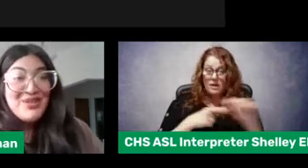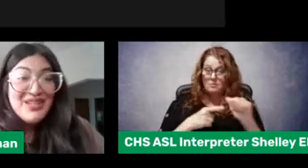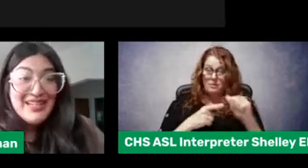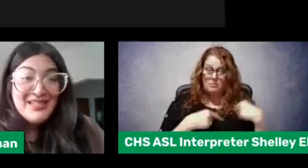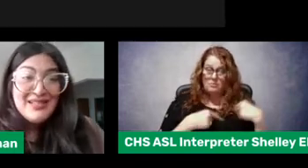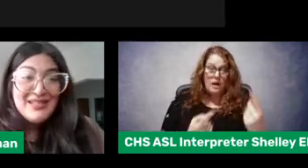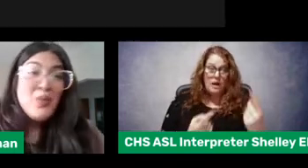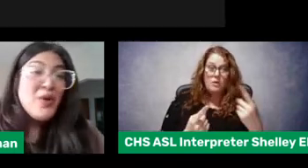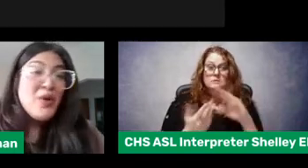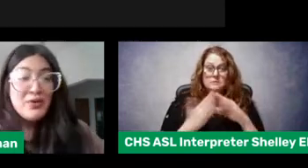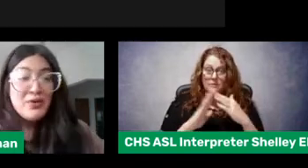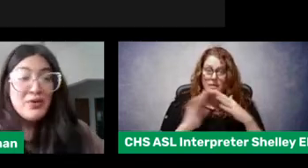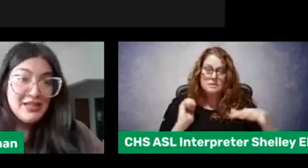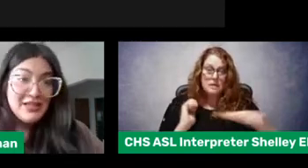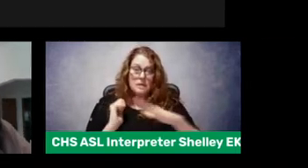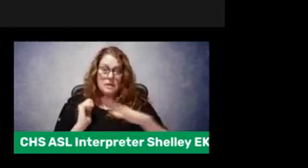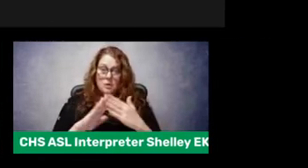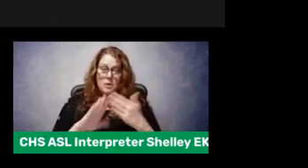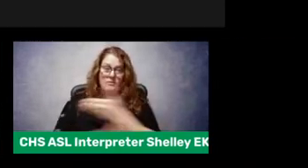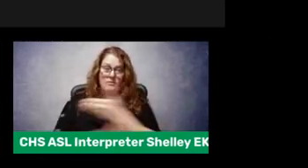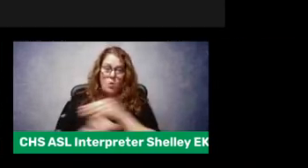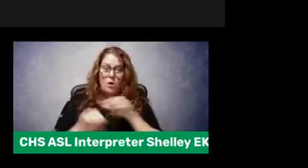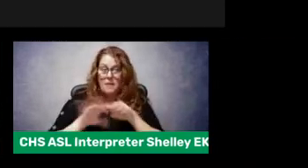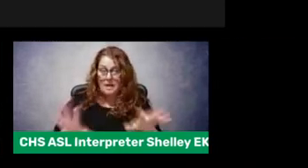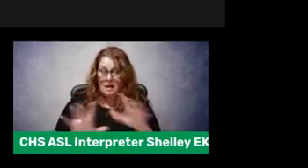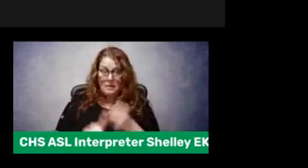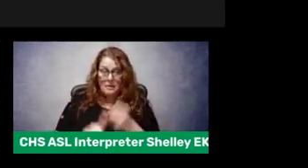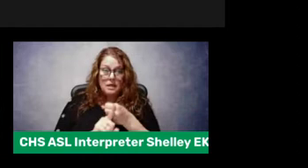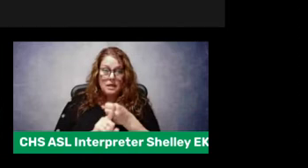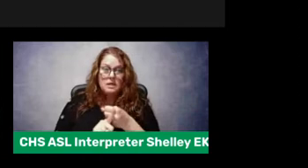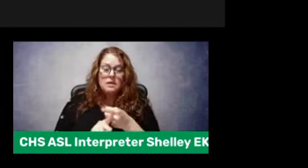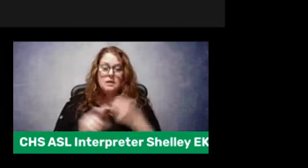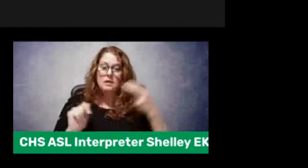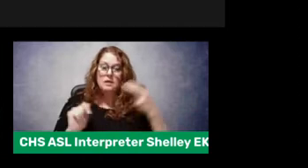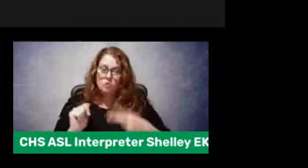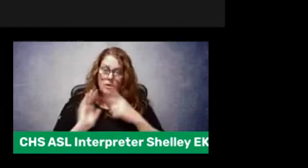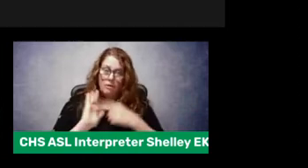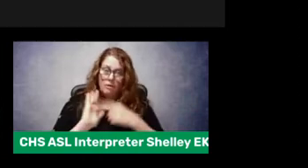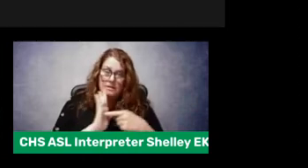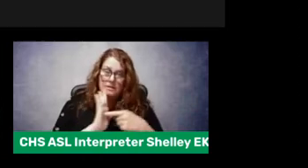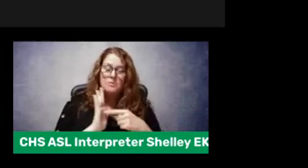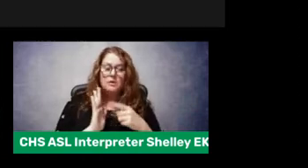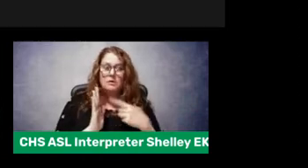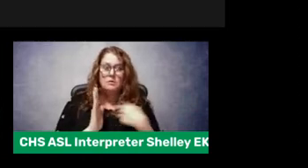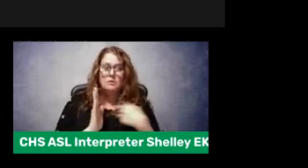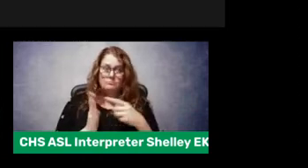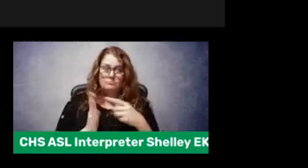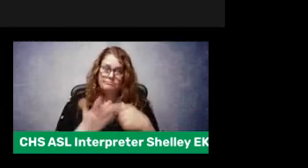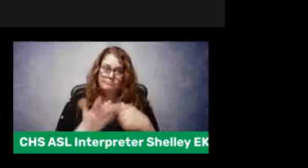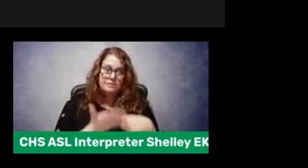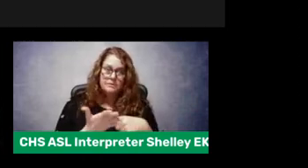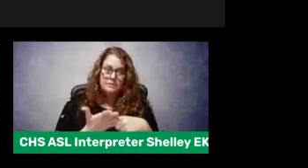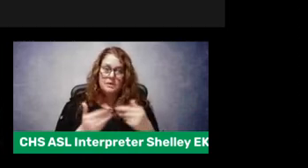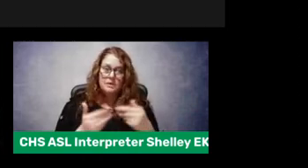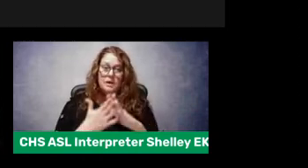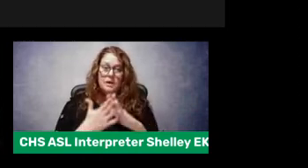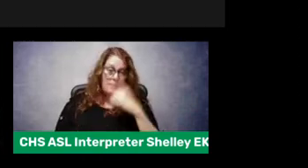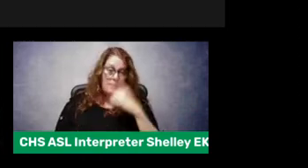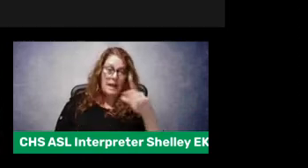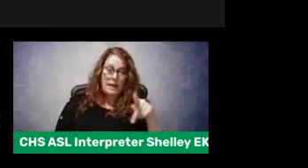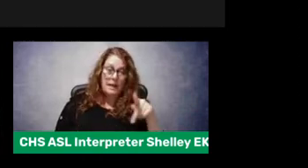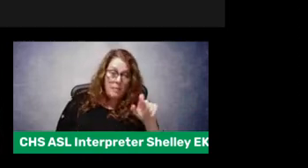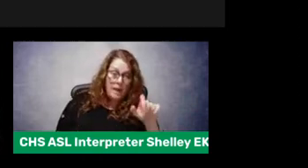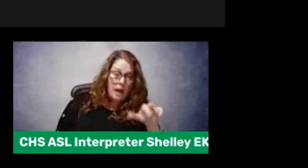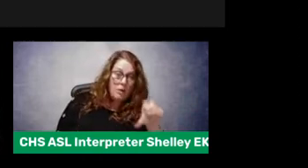and in communities well before this pandemic. There's historical examples that we've discussed. Folks like to bring up the Black Panthers. They like to bring